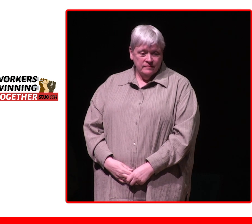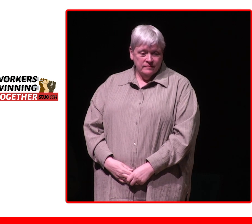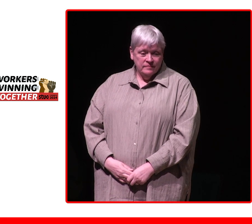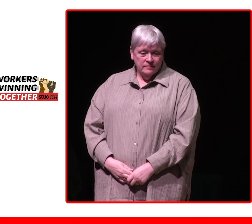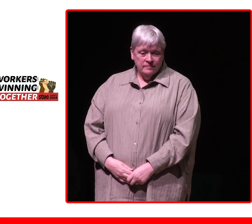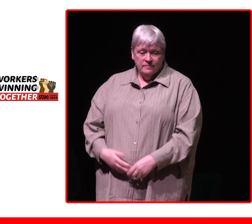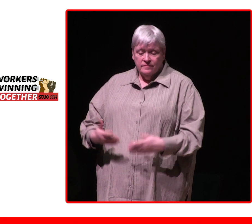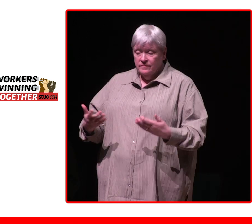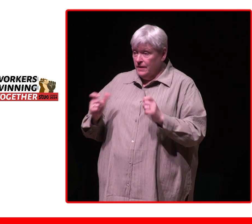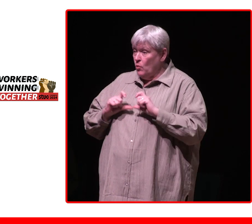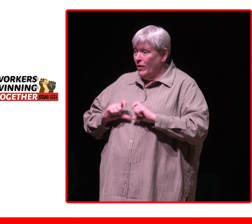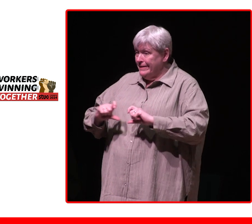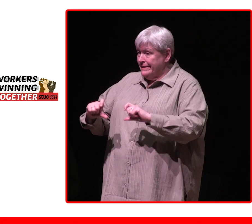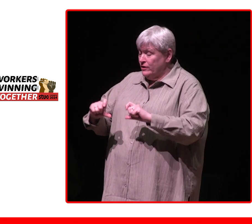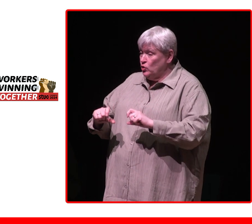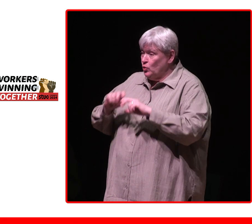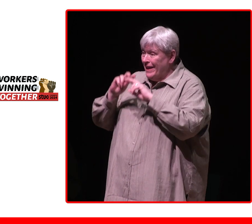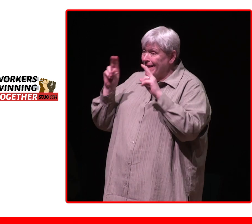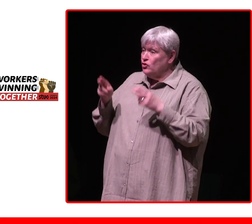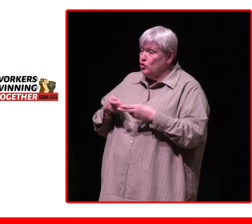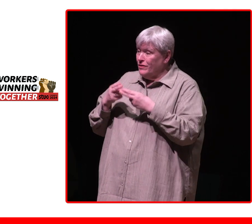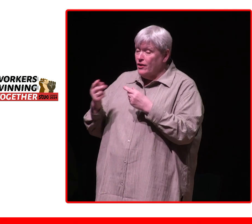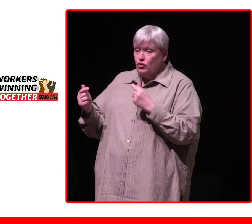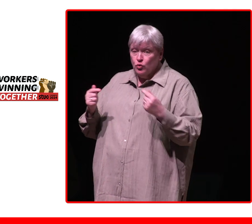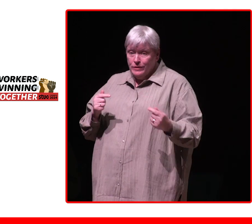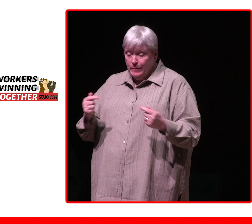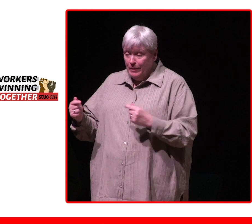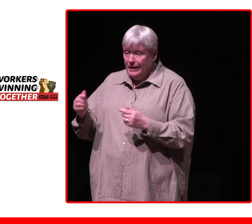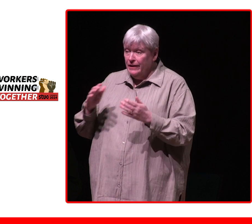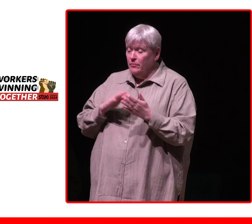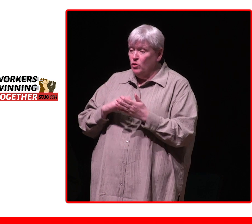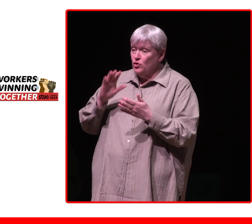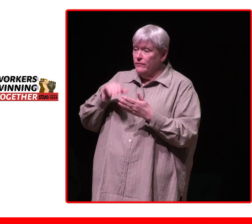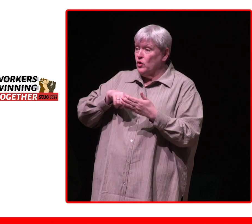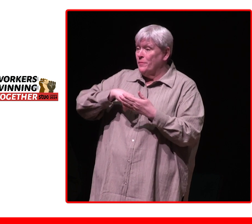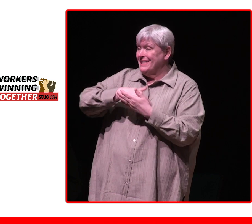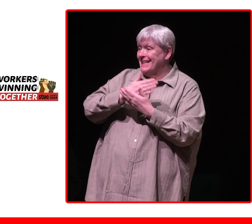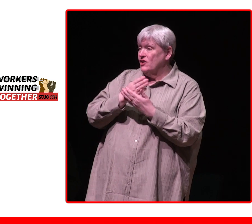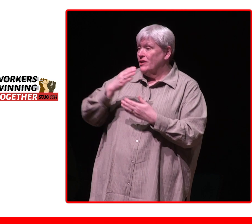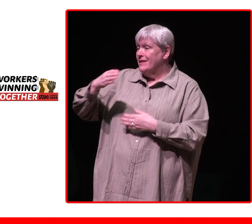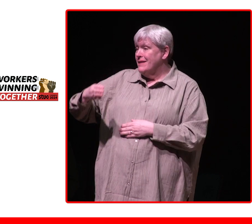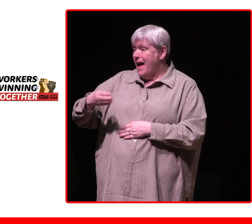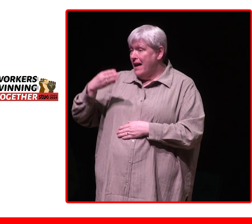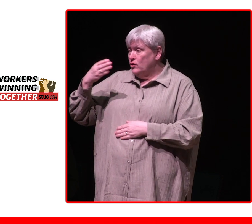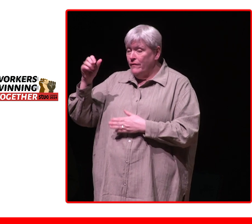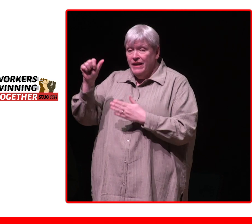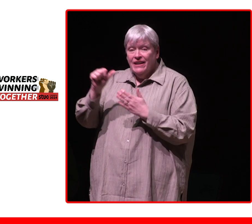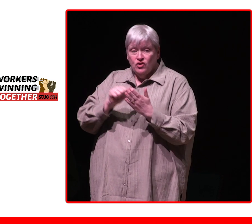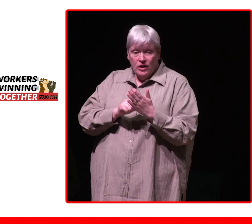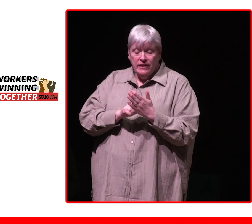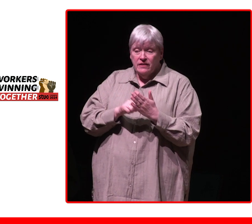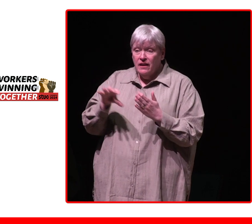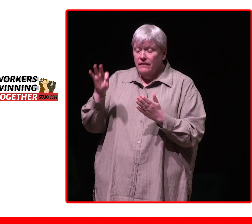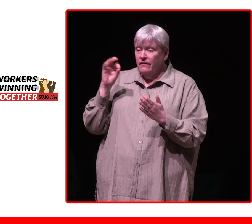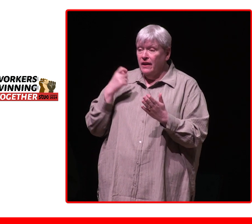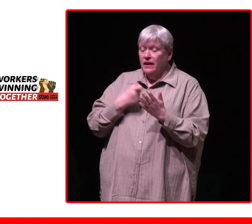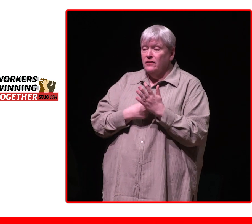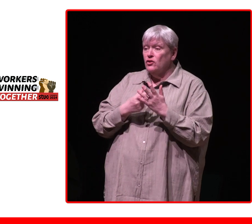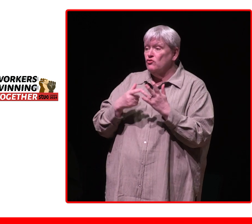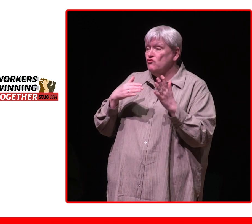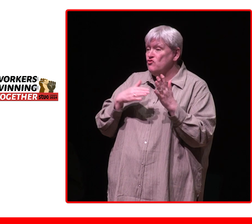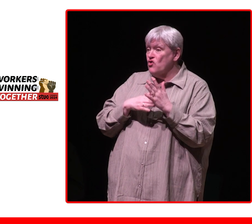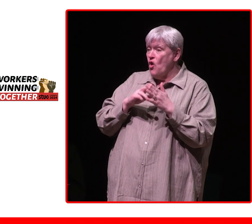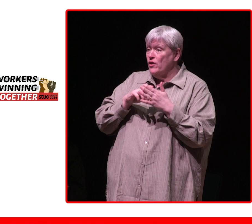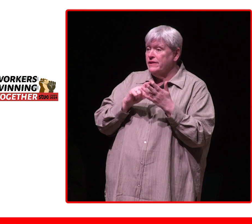We'll now continue with the international debate with motions from Section 9 of the agenda. I invite Rose Foyer on behalf